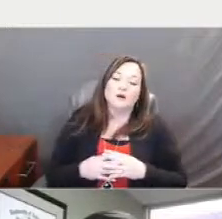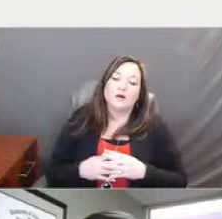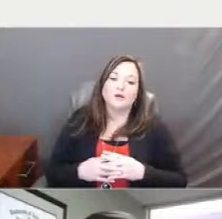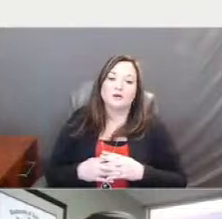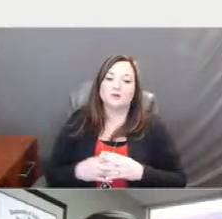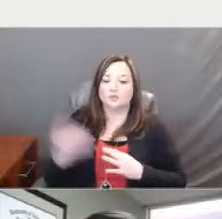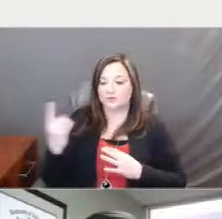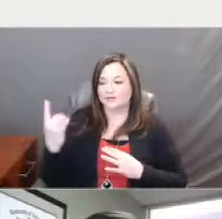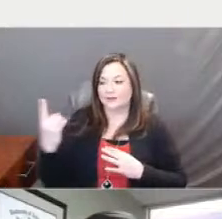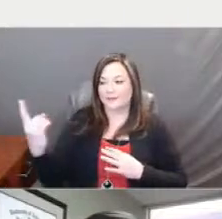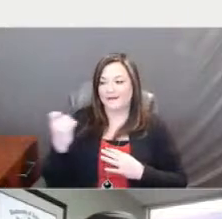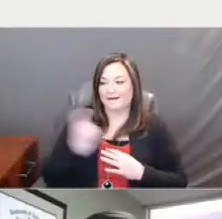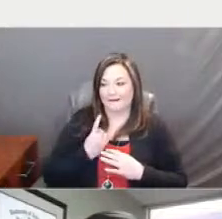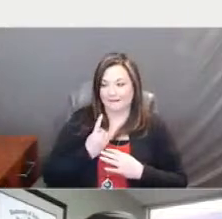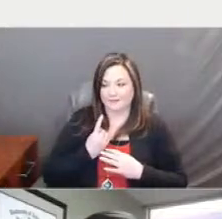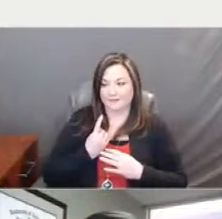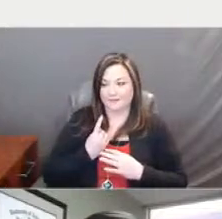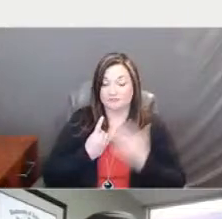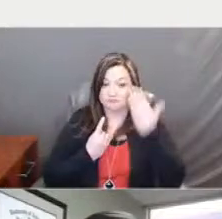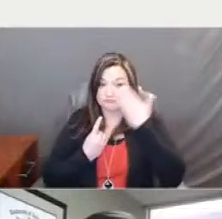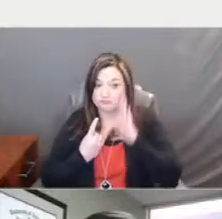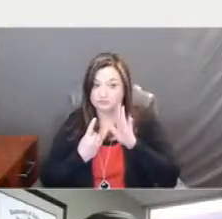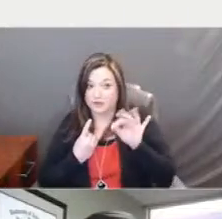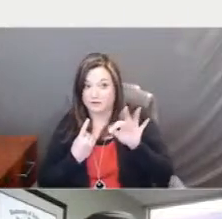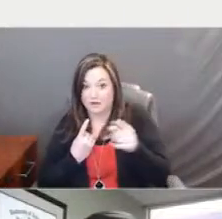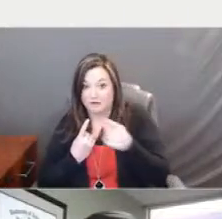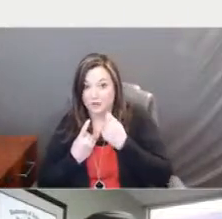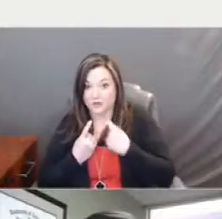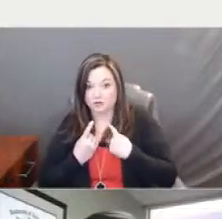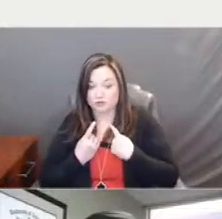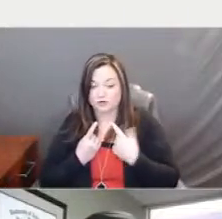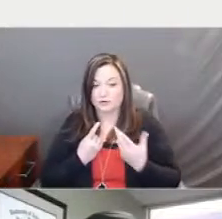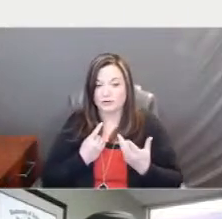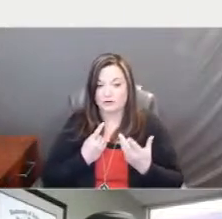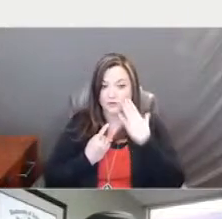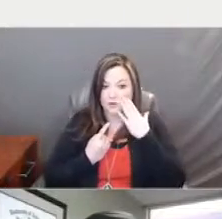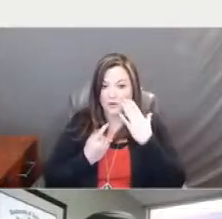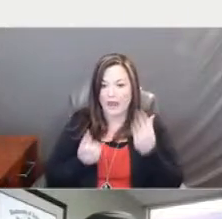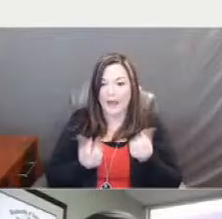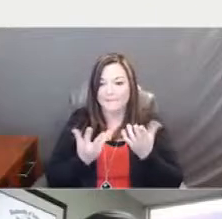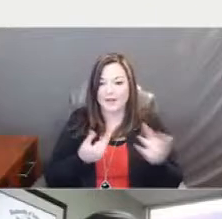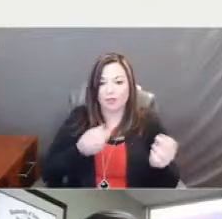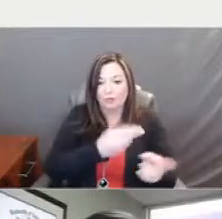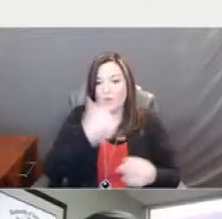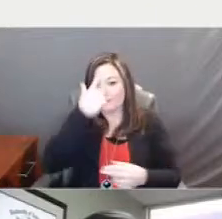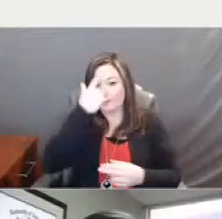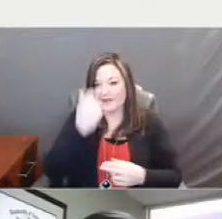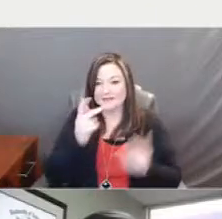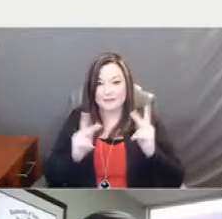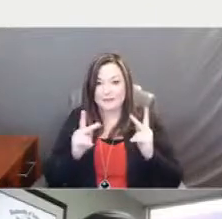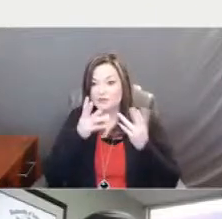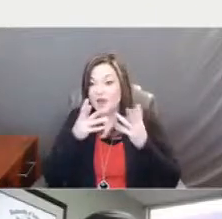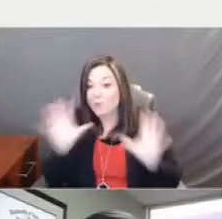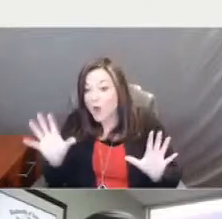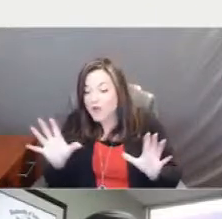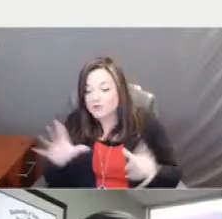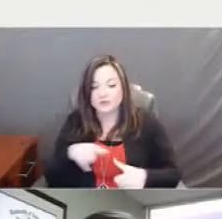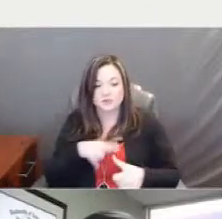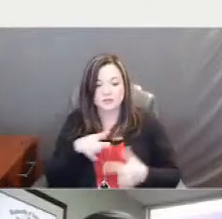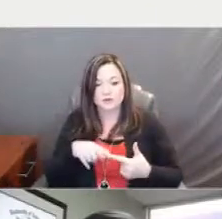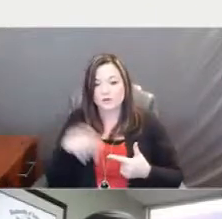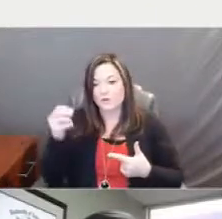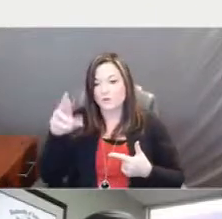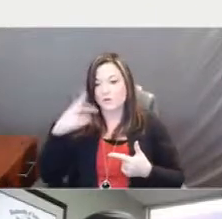Someone is asking the question, I don't know if you have the answer to this, how many doses have been thrown away because of people not wanting them, or